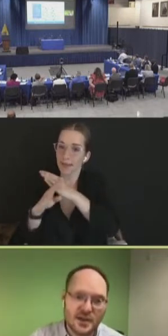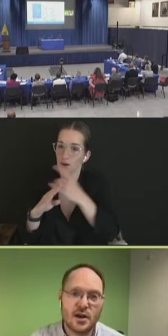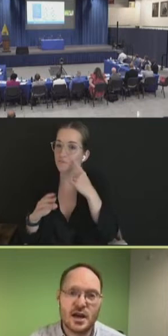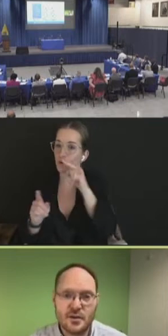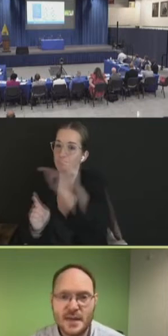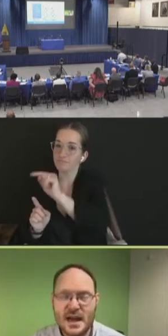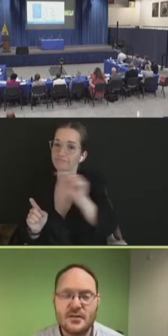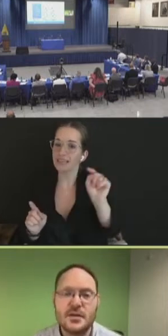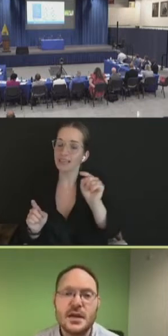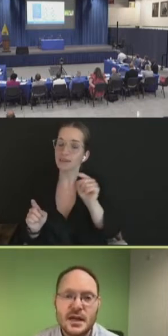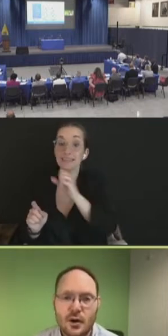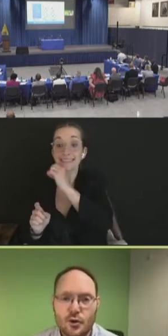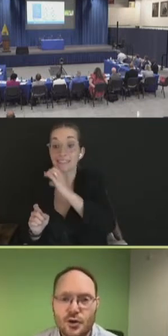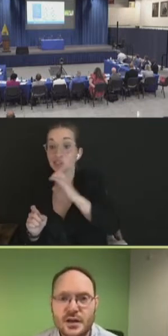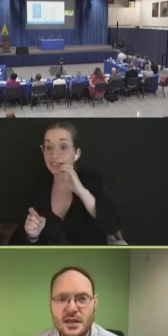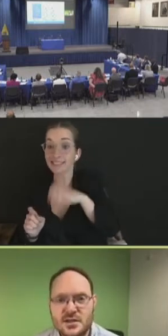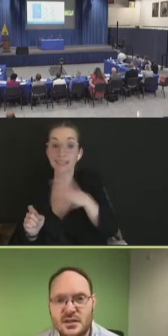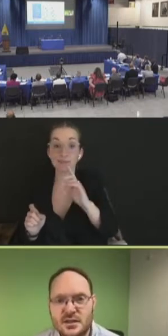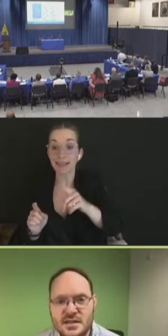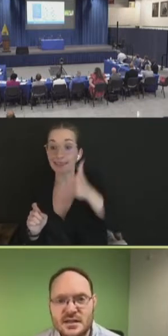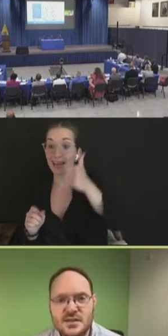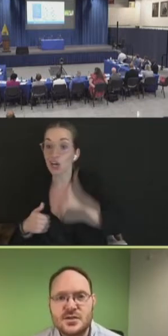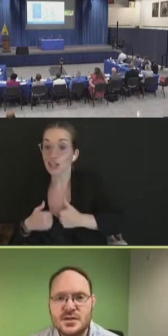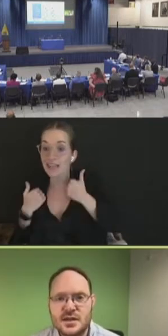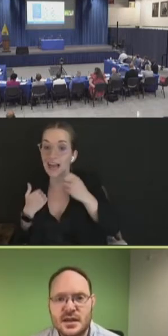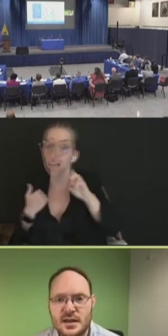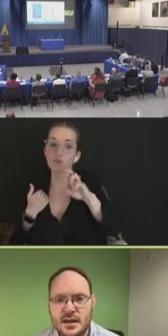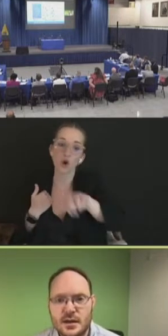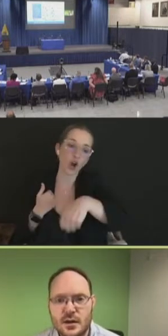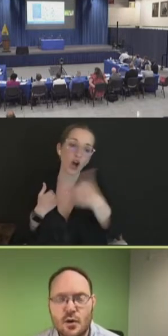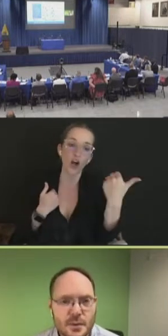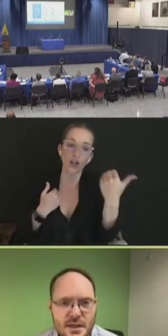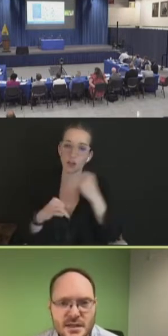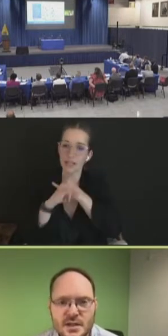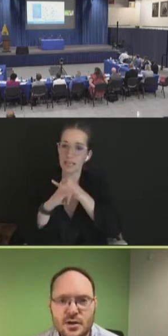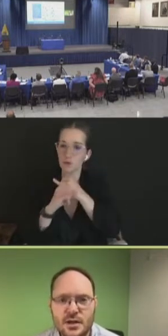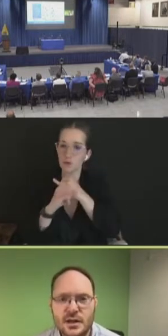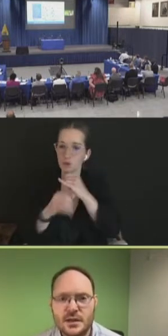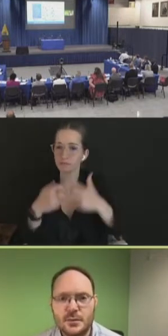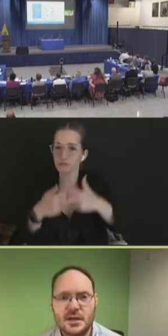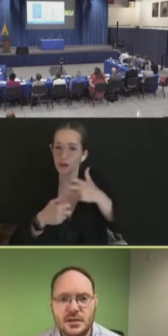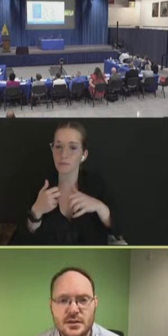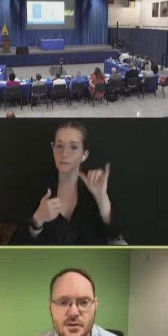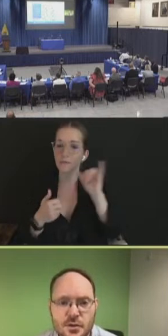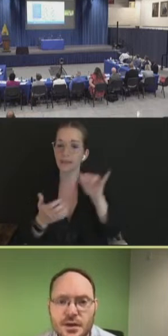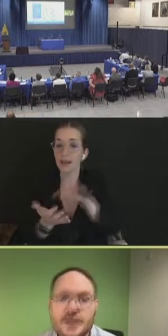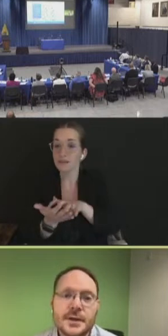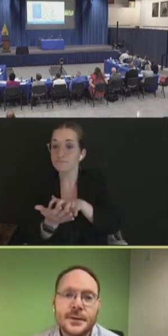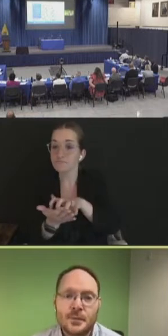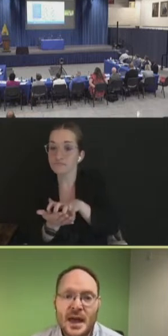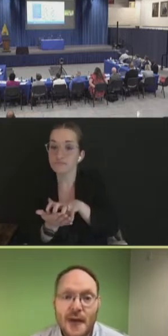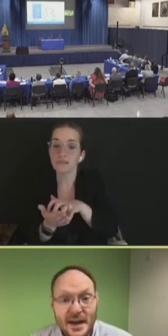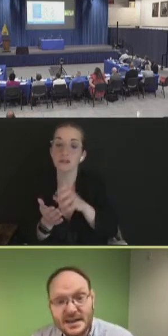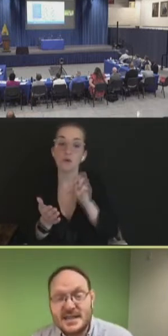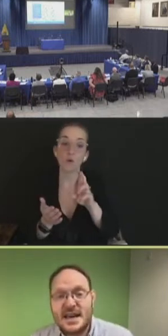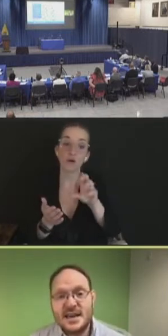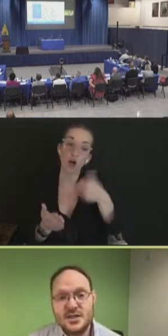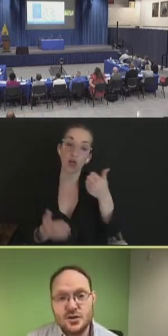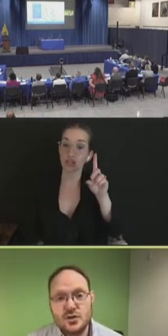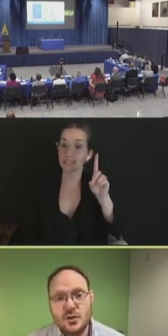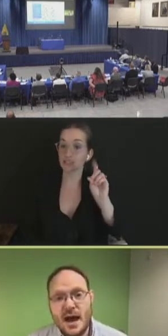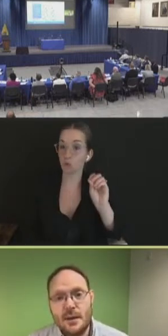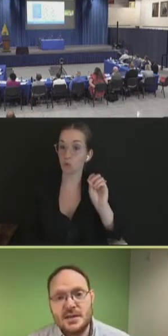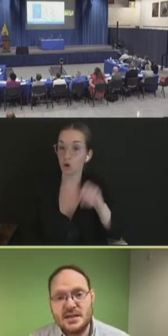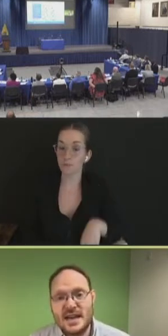life, later life, or may have other immunological distinctness, such as a comorbidity or an immunological disorder. And in this